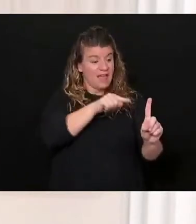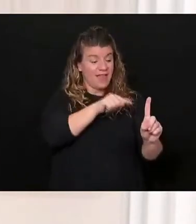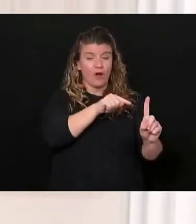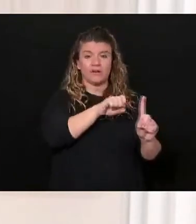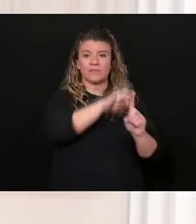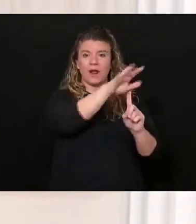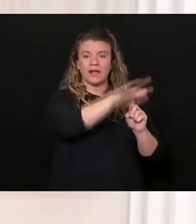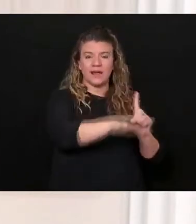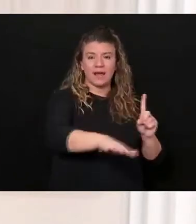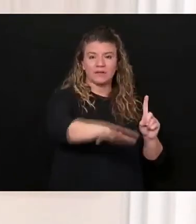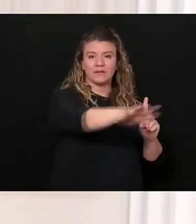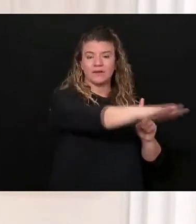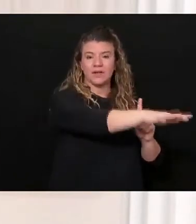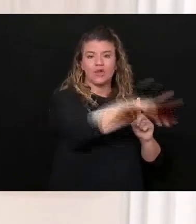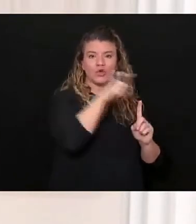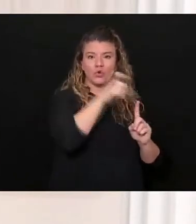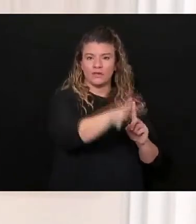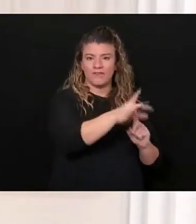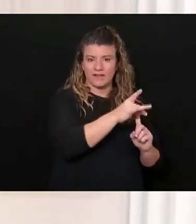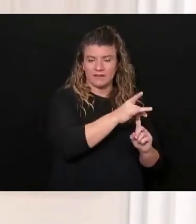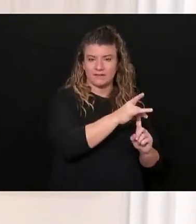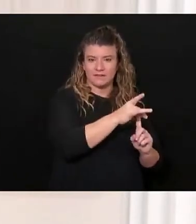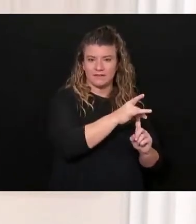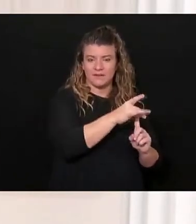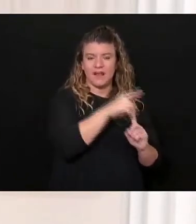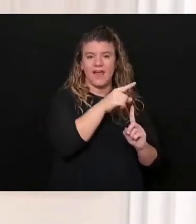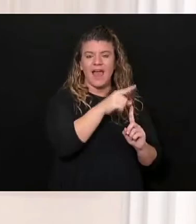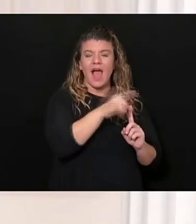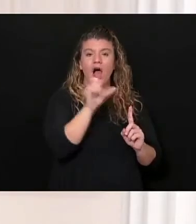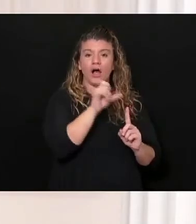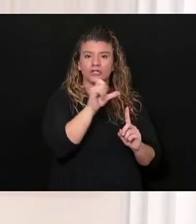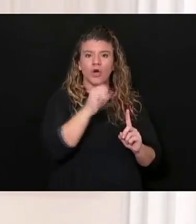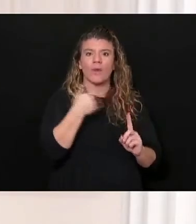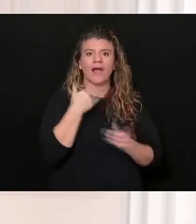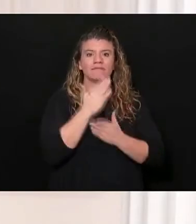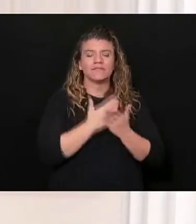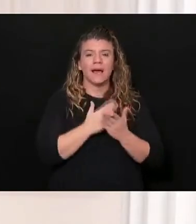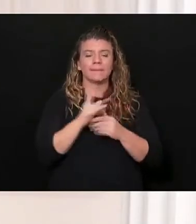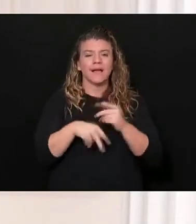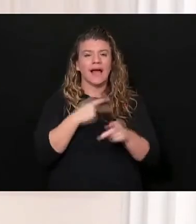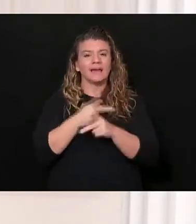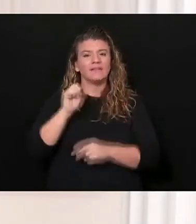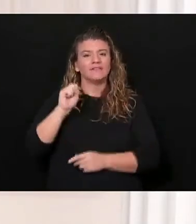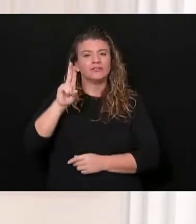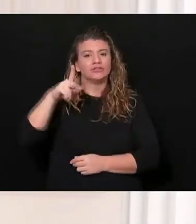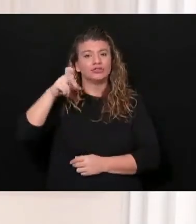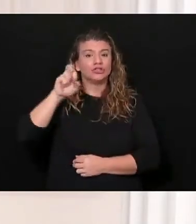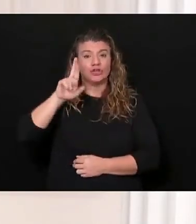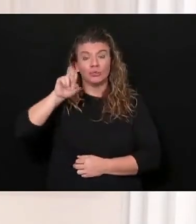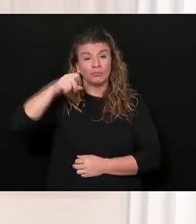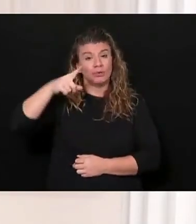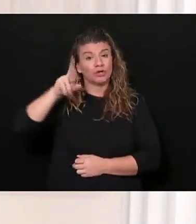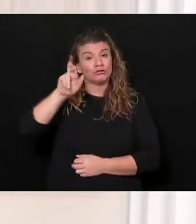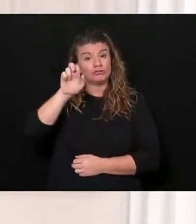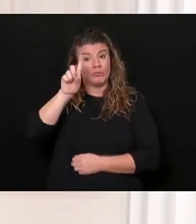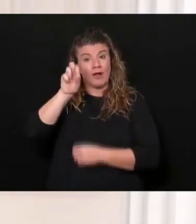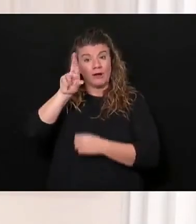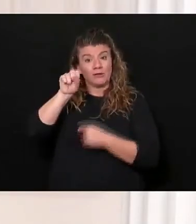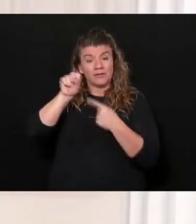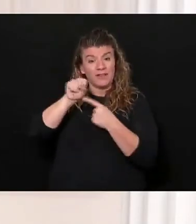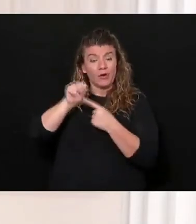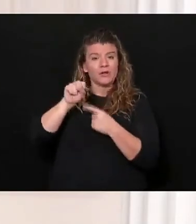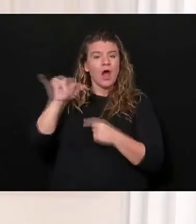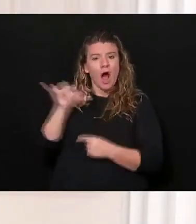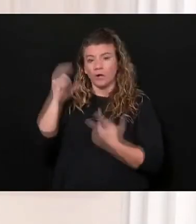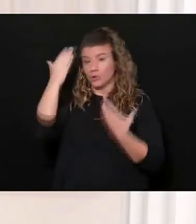population of people who may be infected, these people called super spreaders. And so it's really important that we test broadly to identify